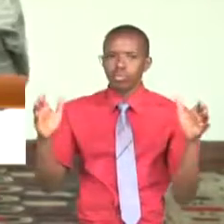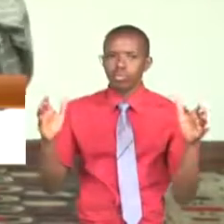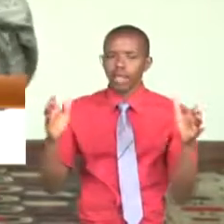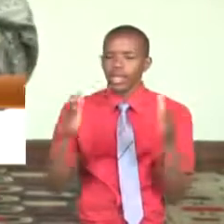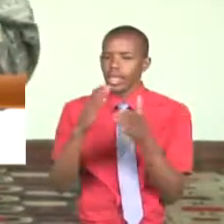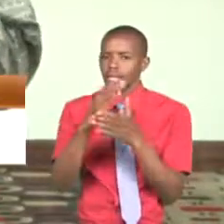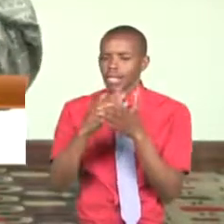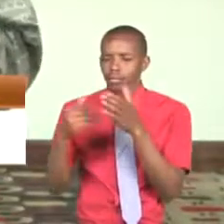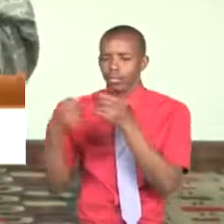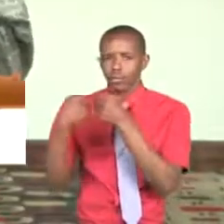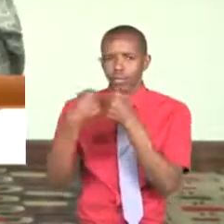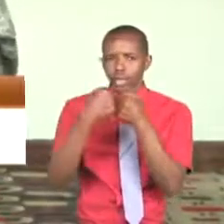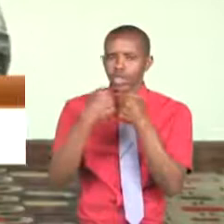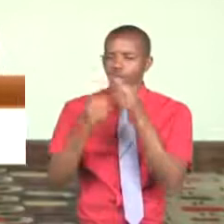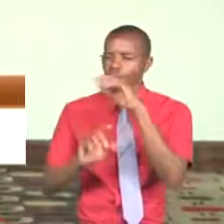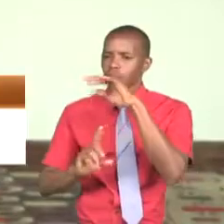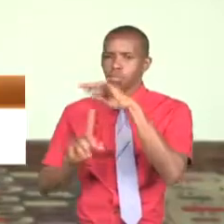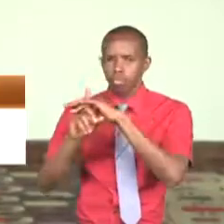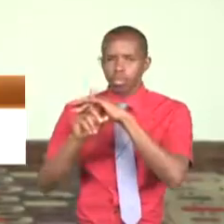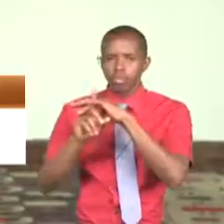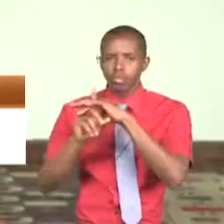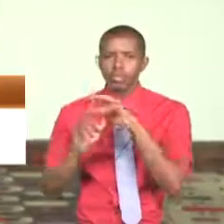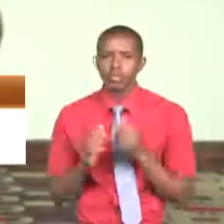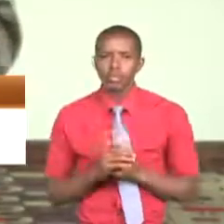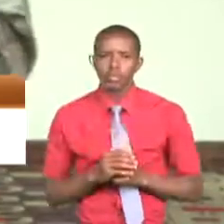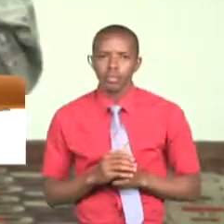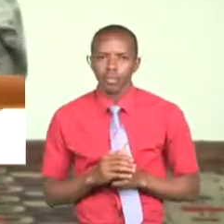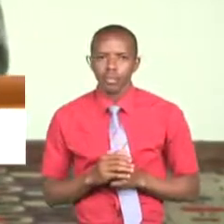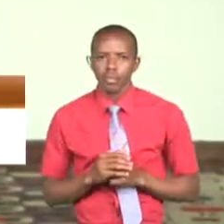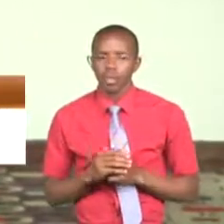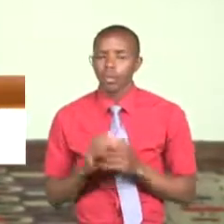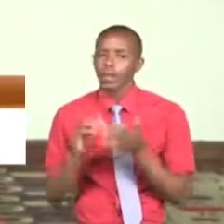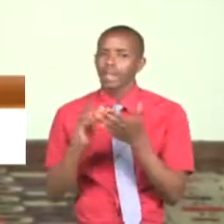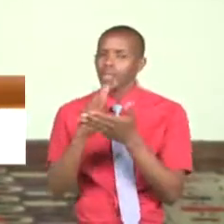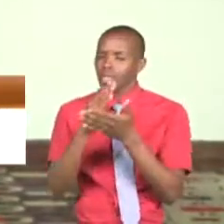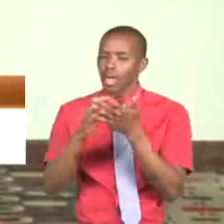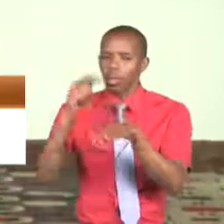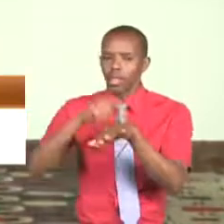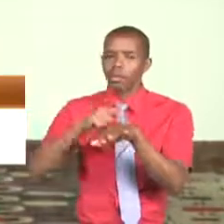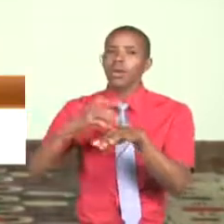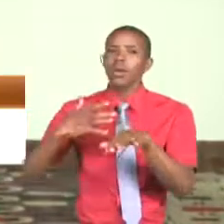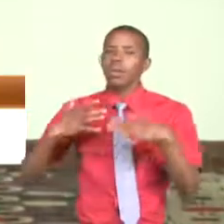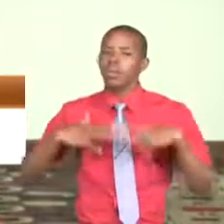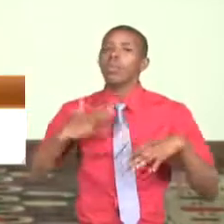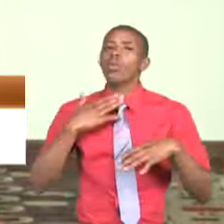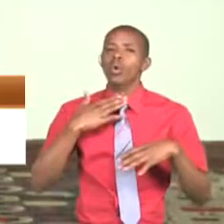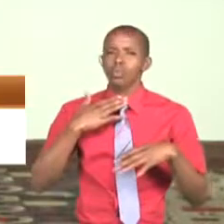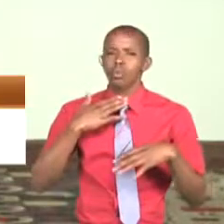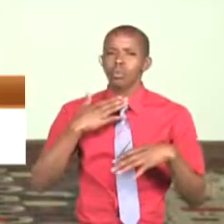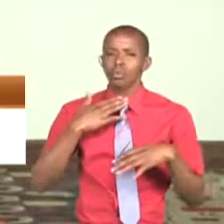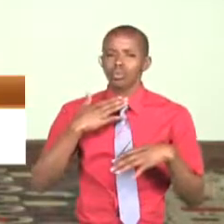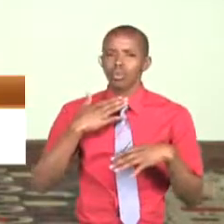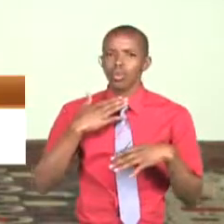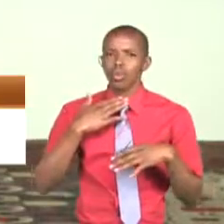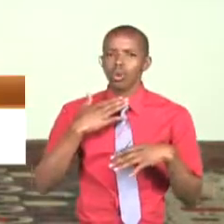certain challenges are emerging. And sometimes people have actually wanted to have quick fix for